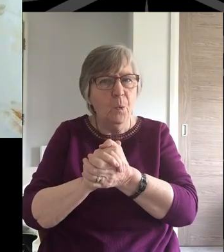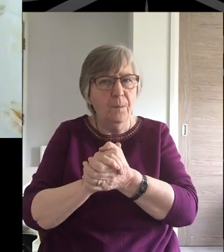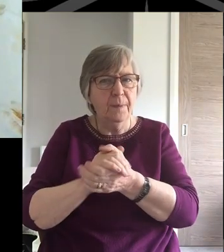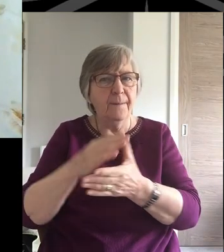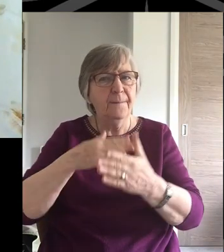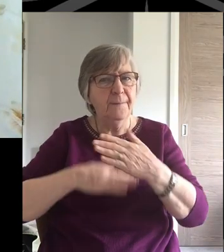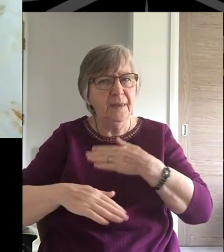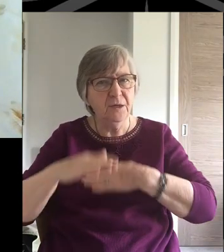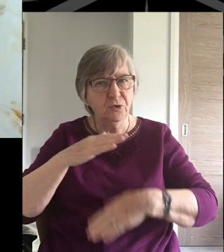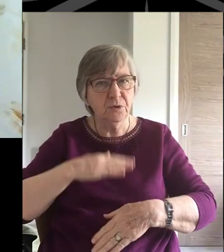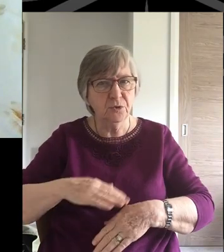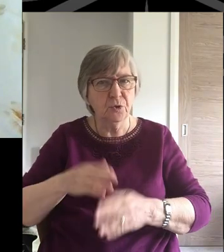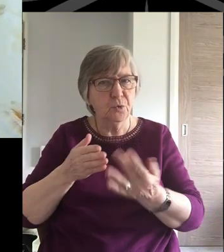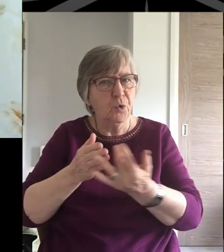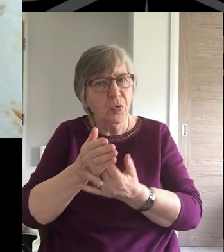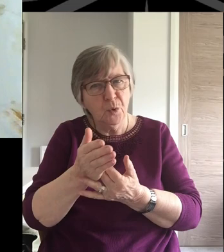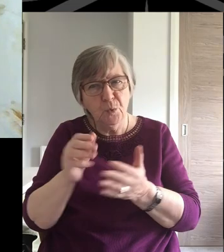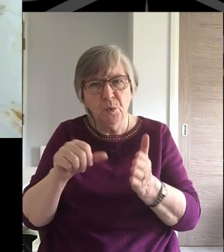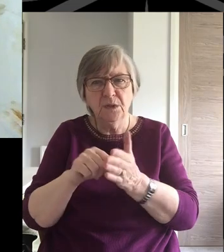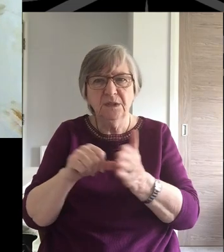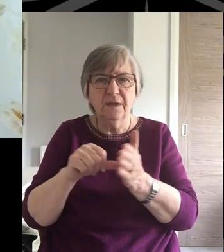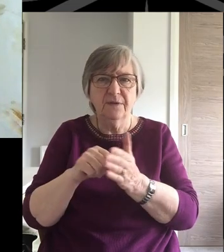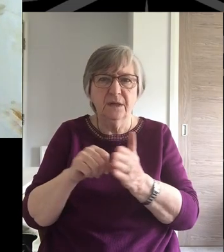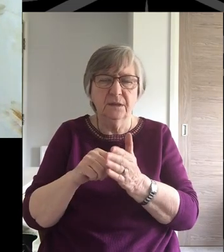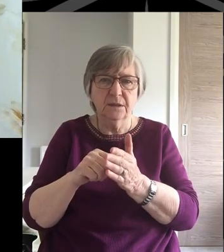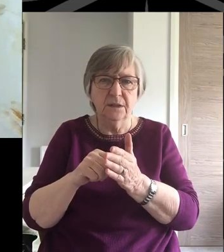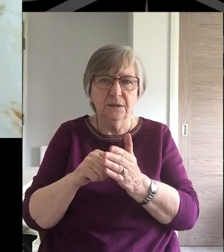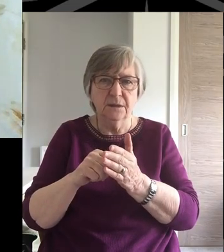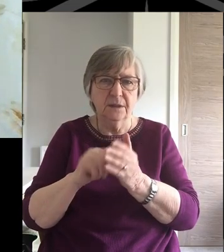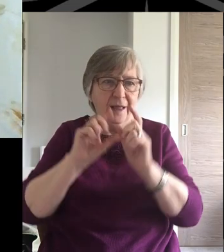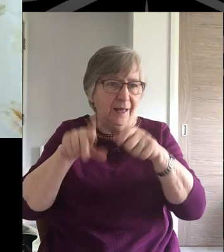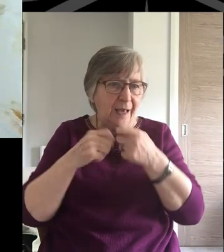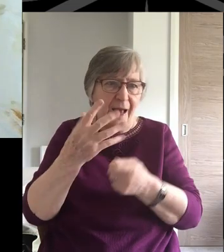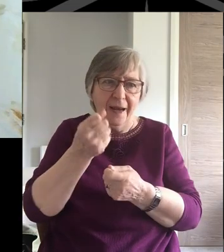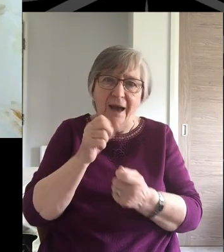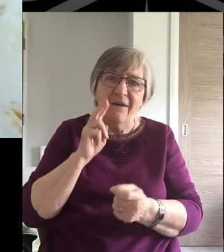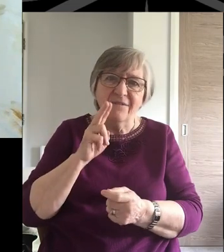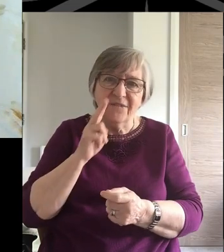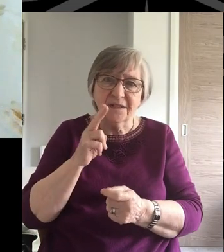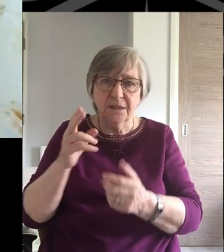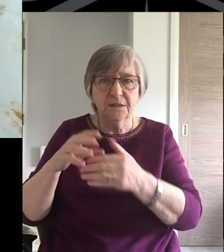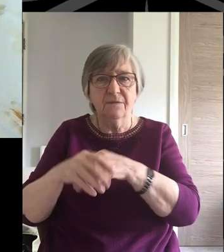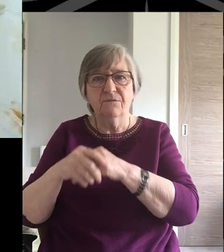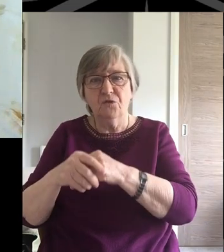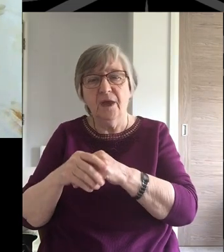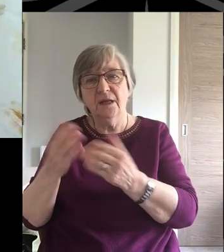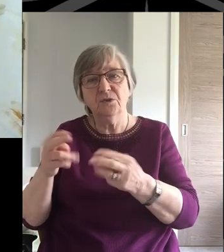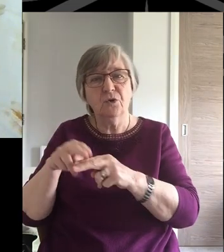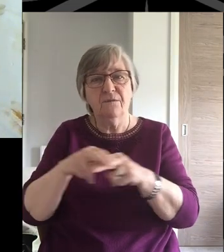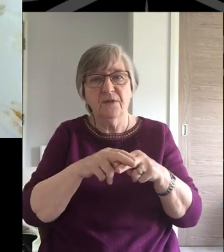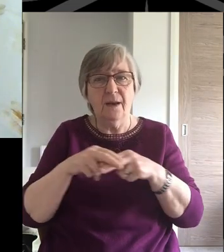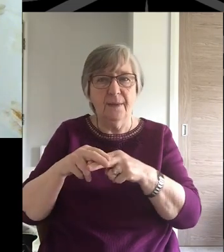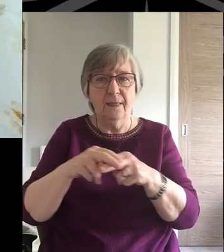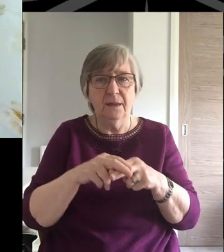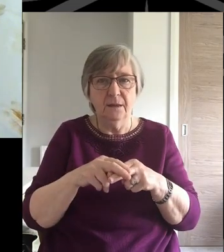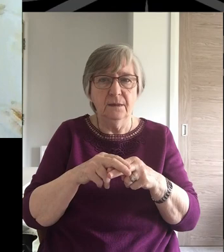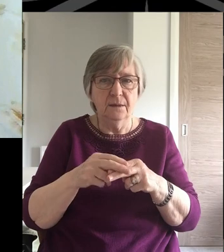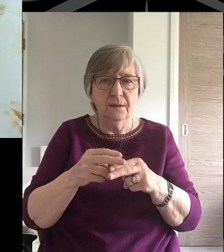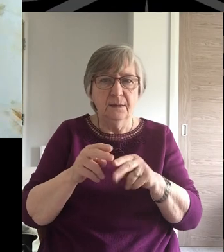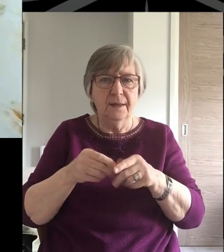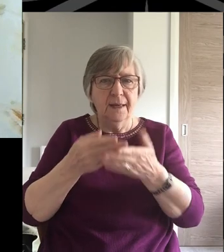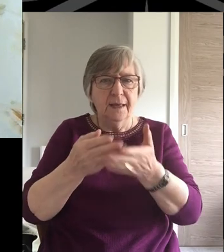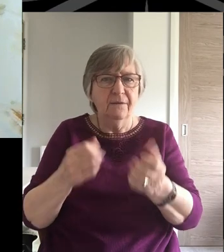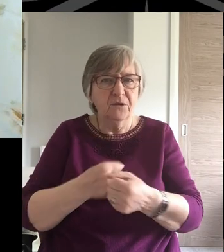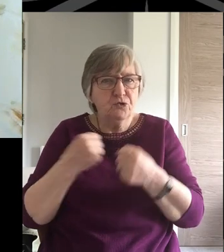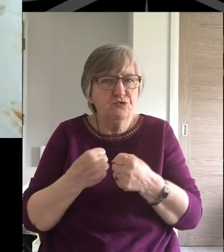to endure the hardships of being unable to have visits from friends or family. Give